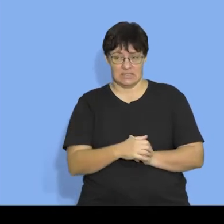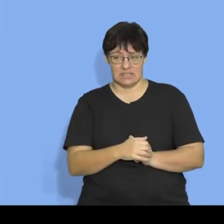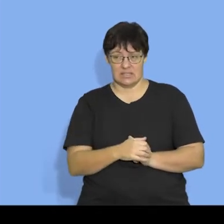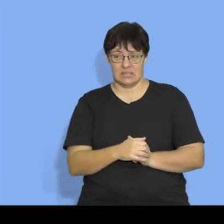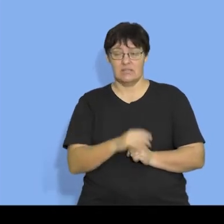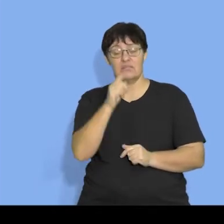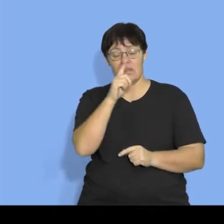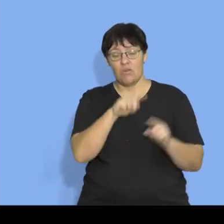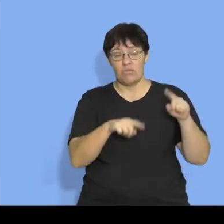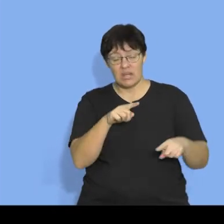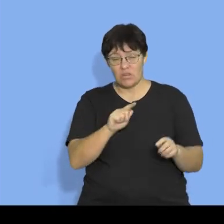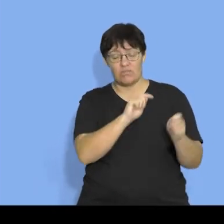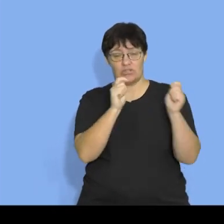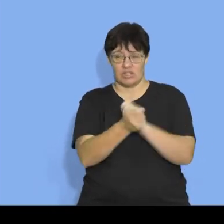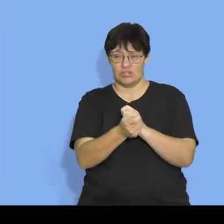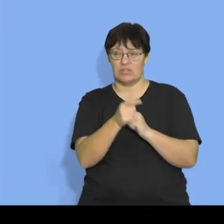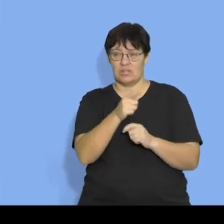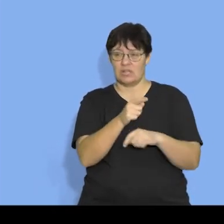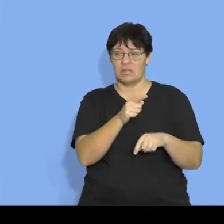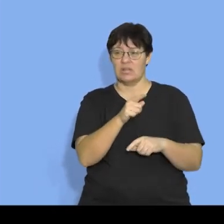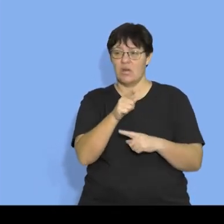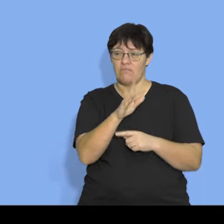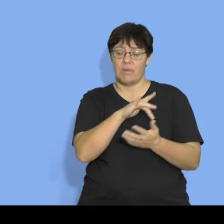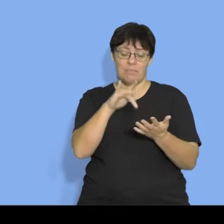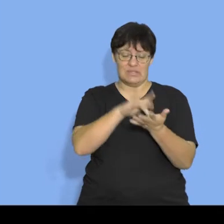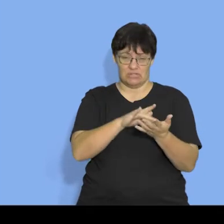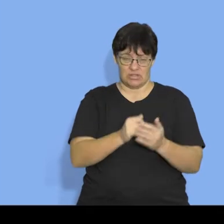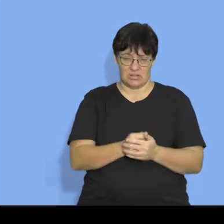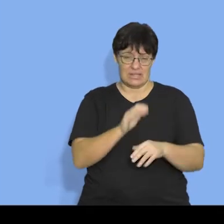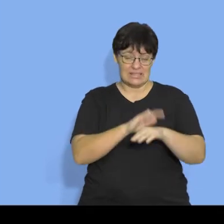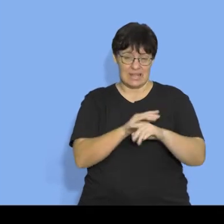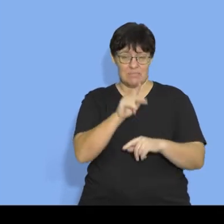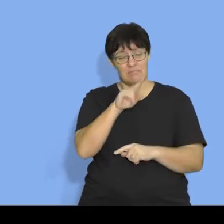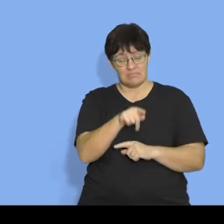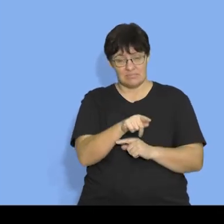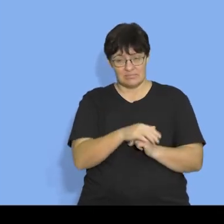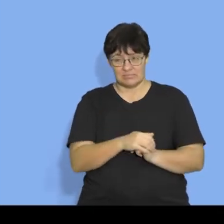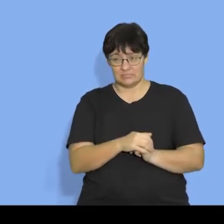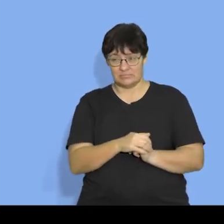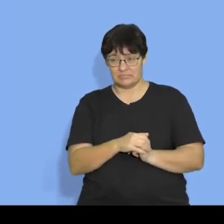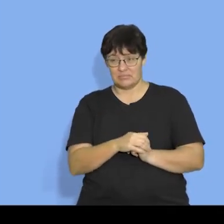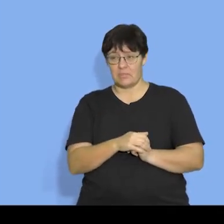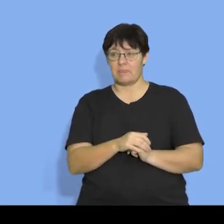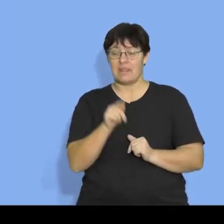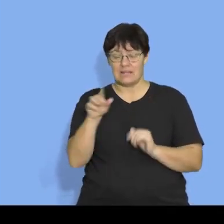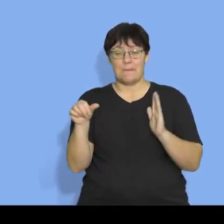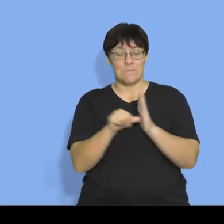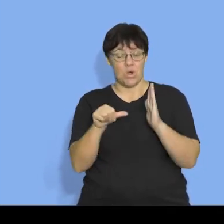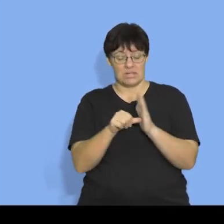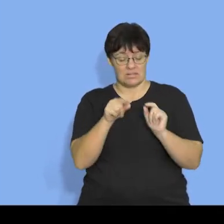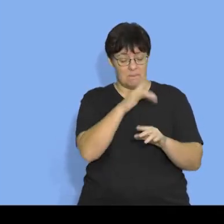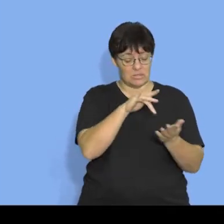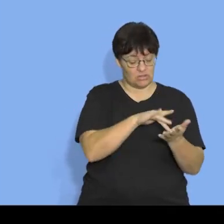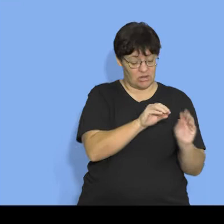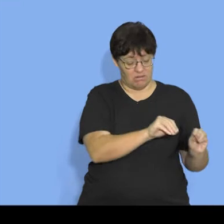Velocity is the rate of change of position. This is the important